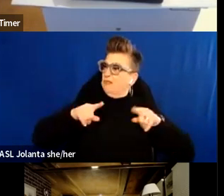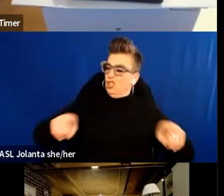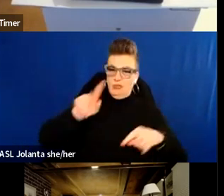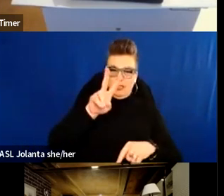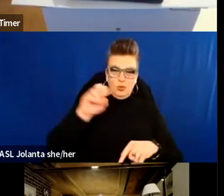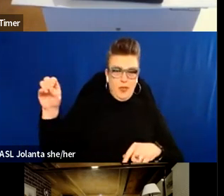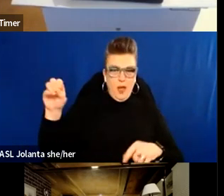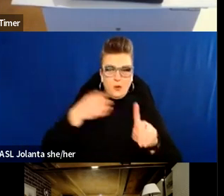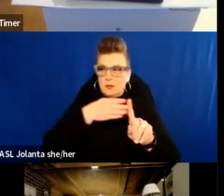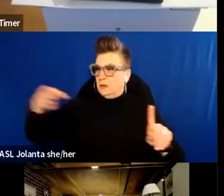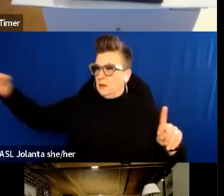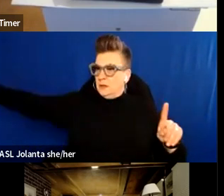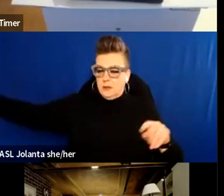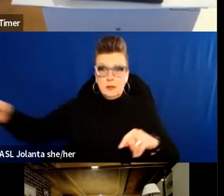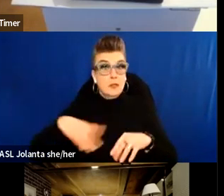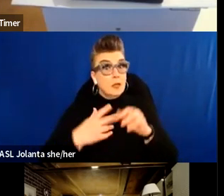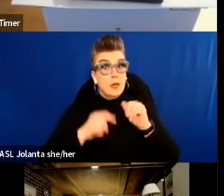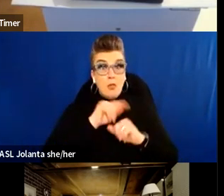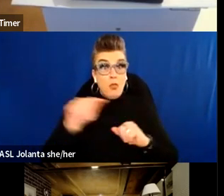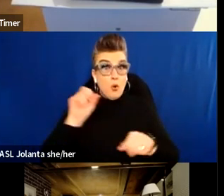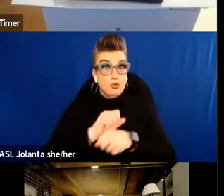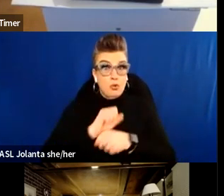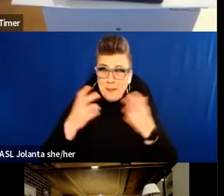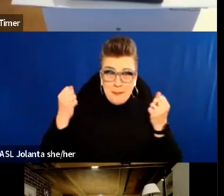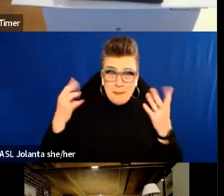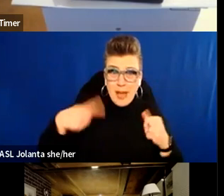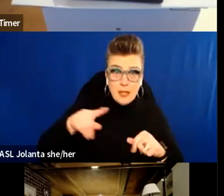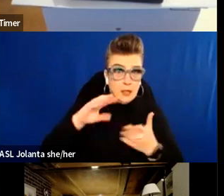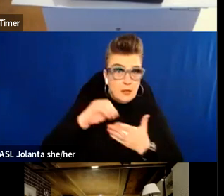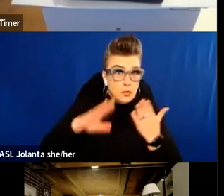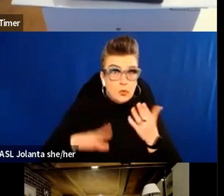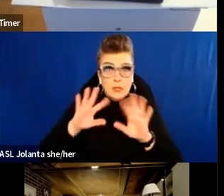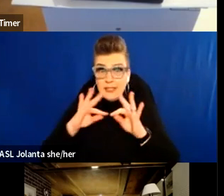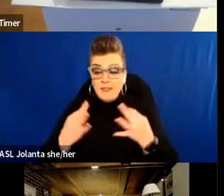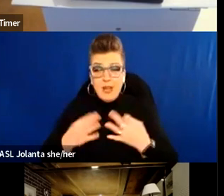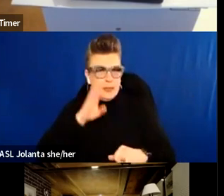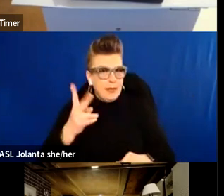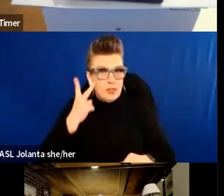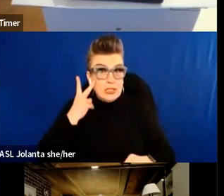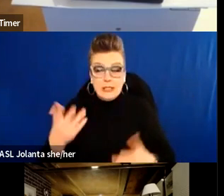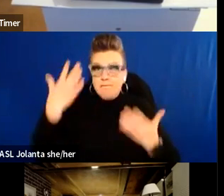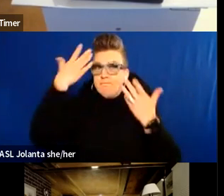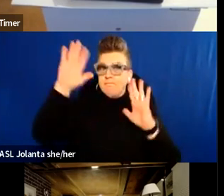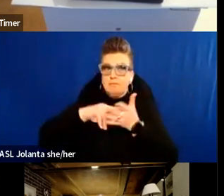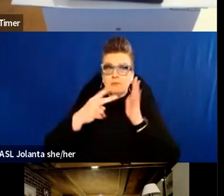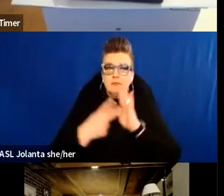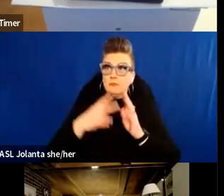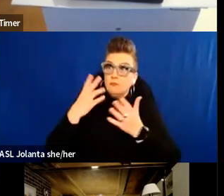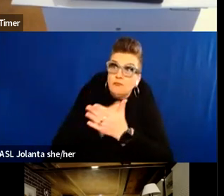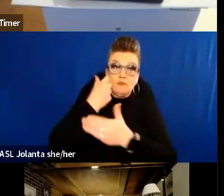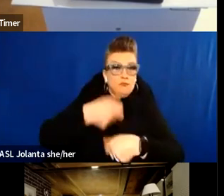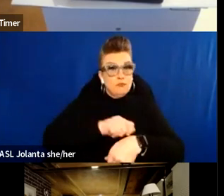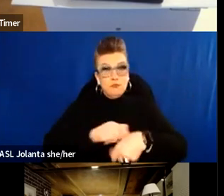of which our students and their families have never seen don't know anything about and therefore can't aspire to